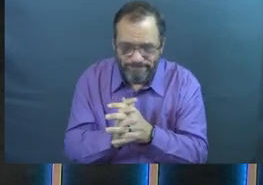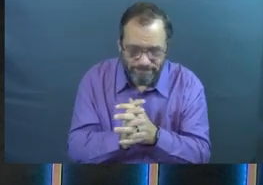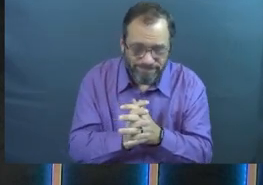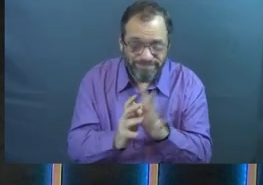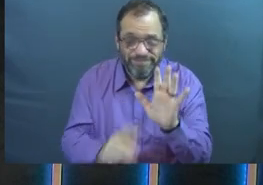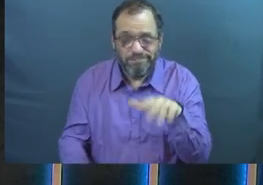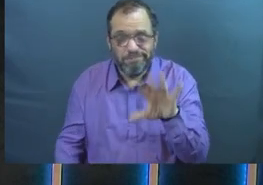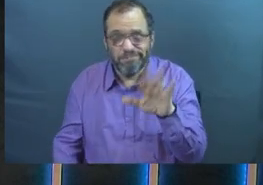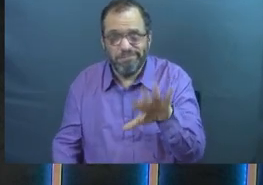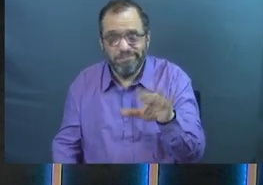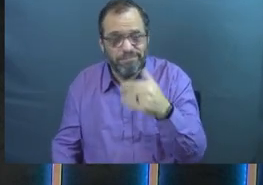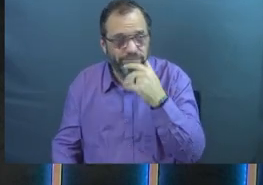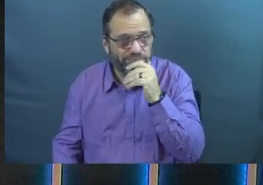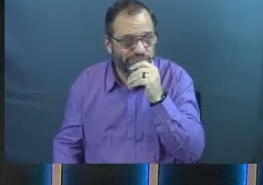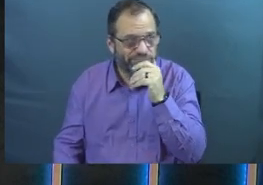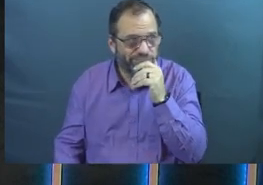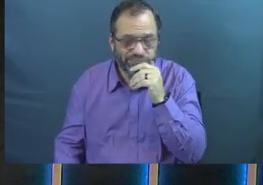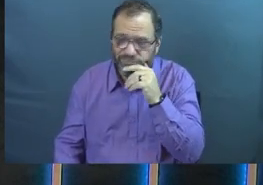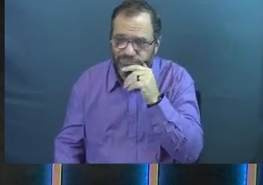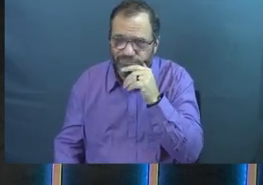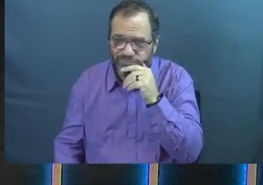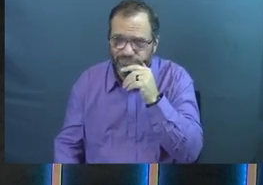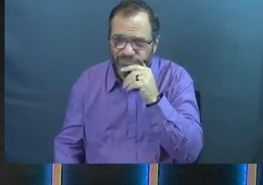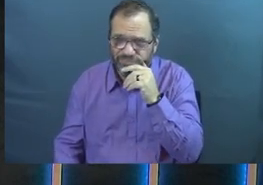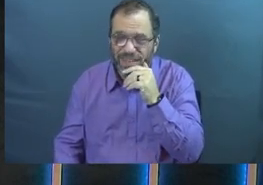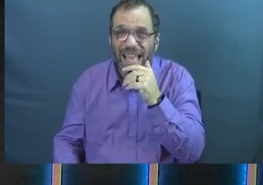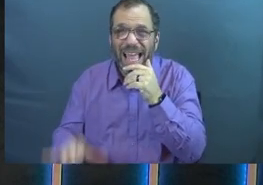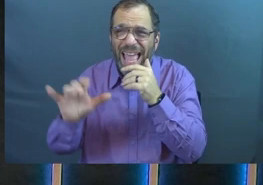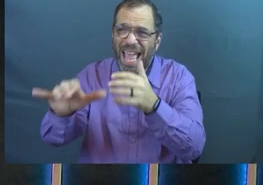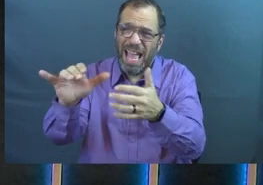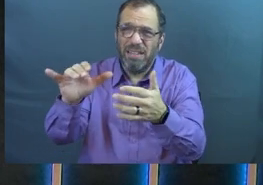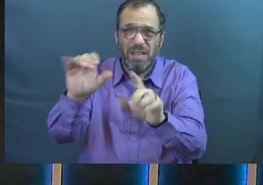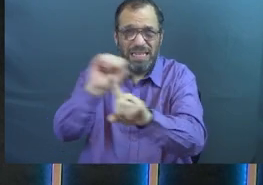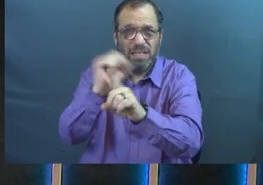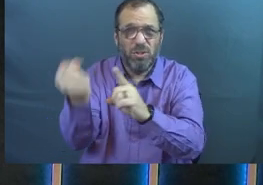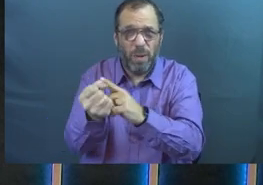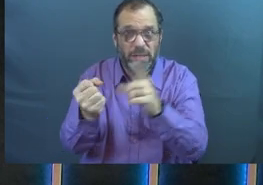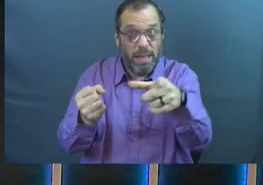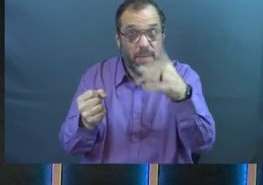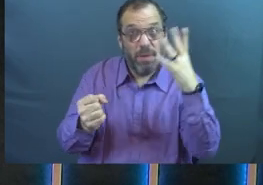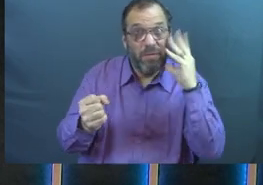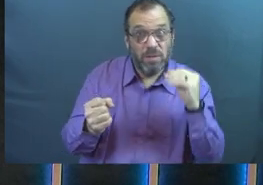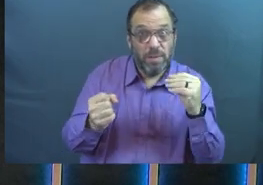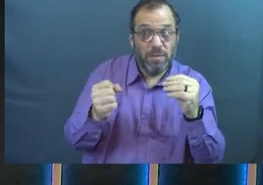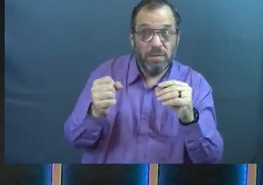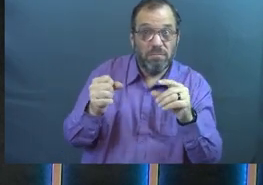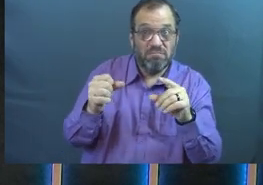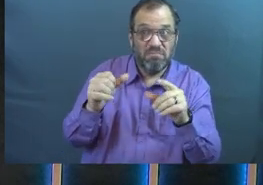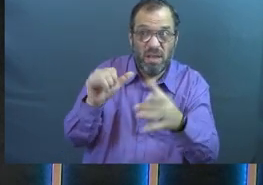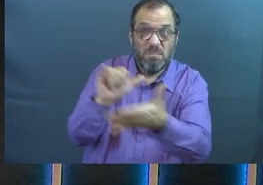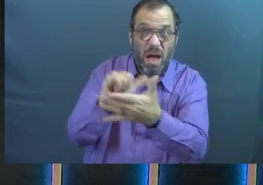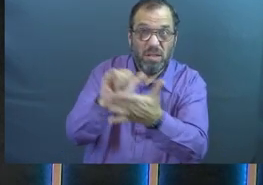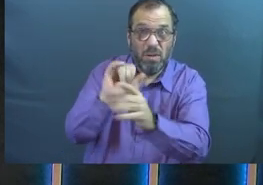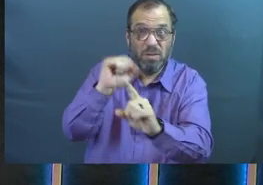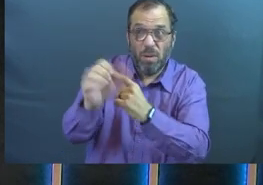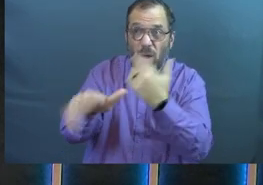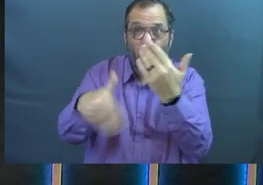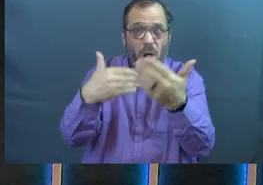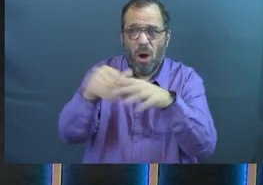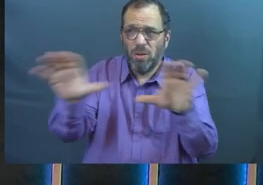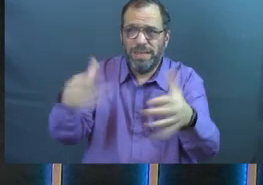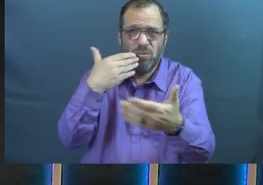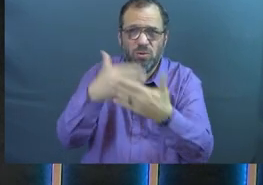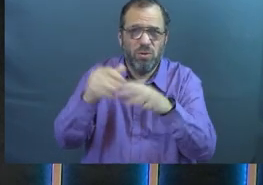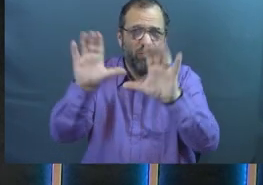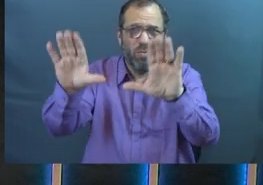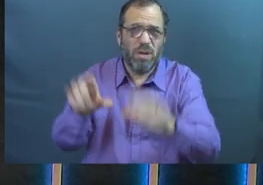And can I just tell you, in an impossible situation, and you guys have been in impossible situations, everybody did so